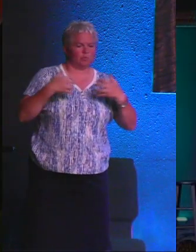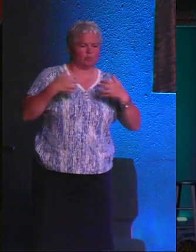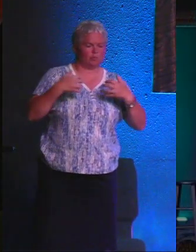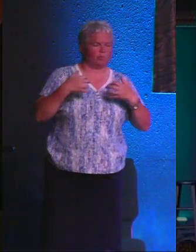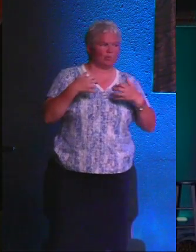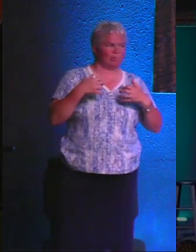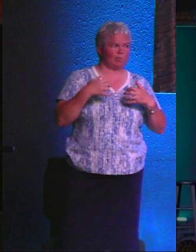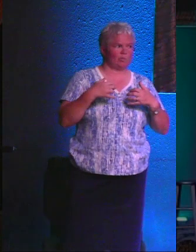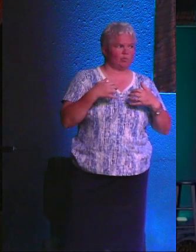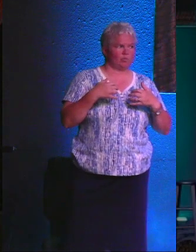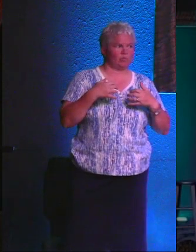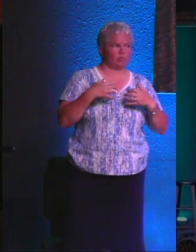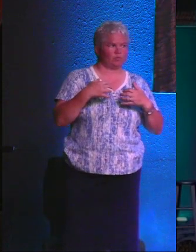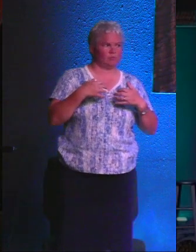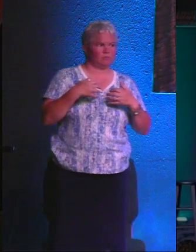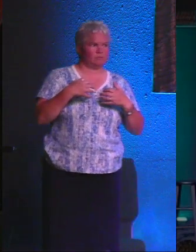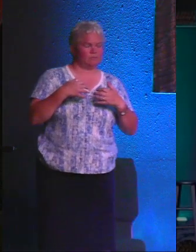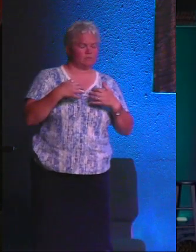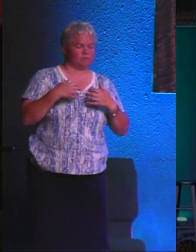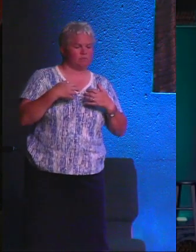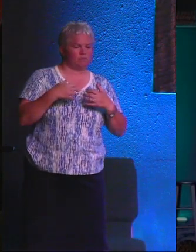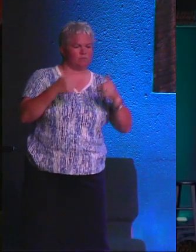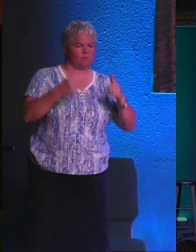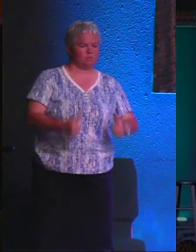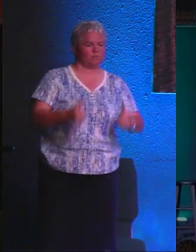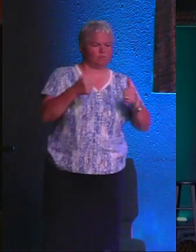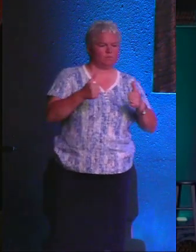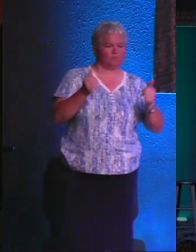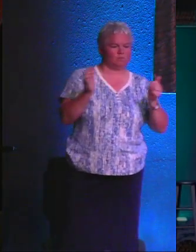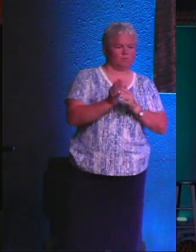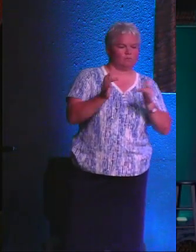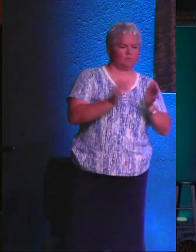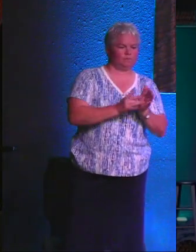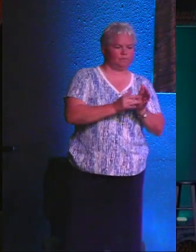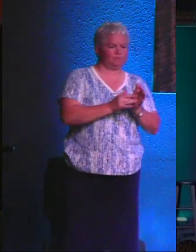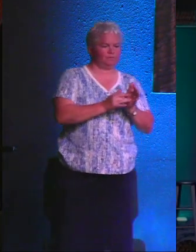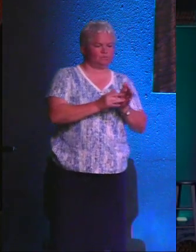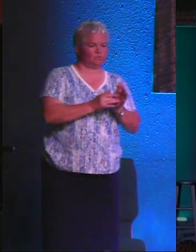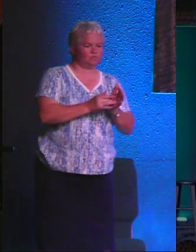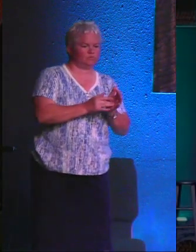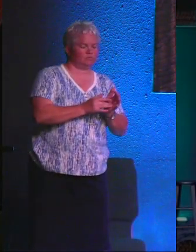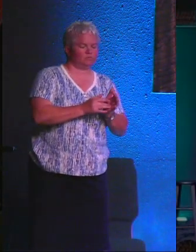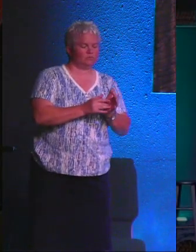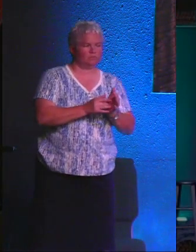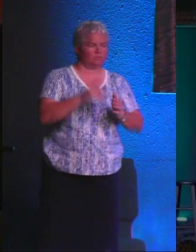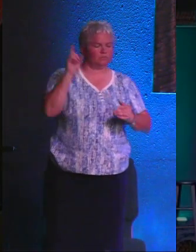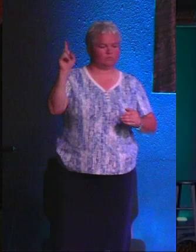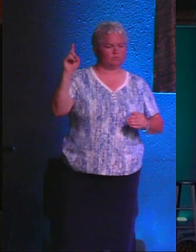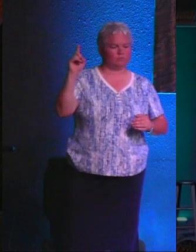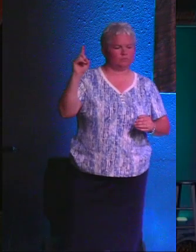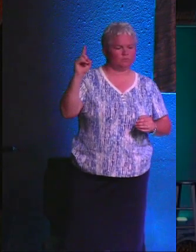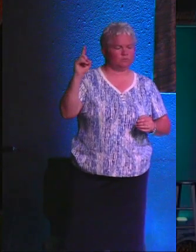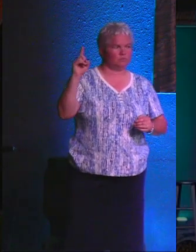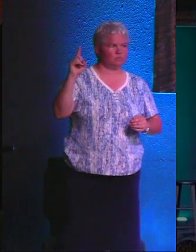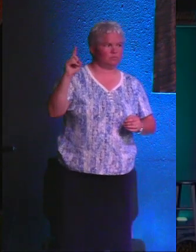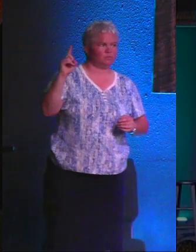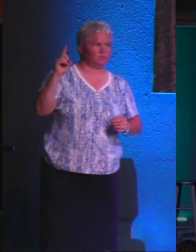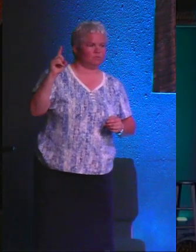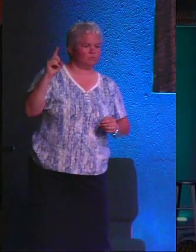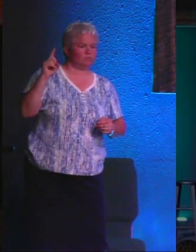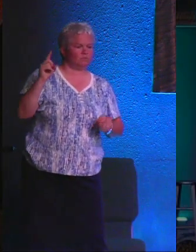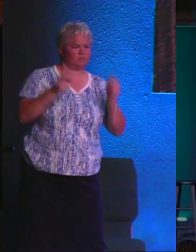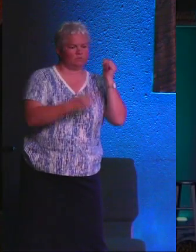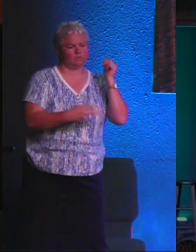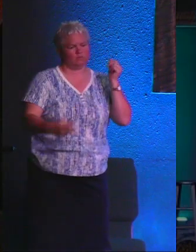speak into their lives, to intervene into their own lives, because Jesus, you're worth it, and you're the only one